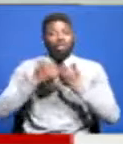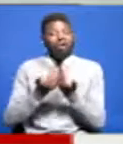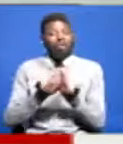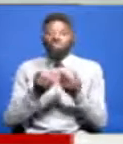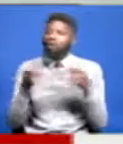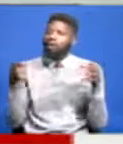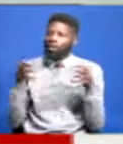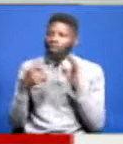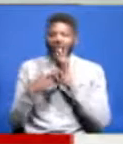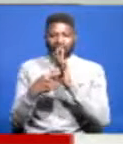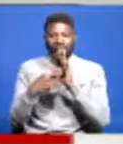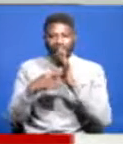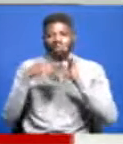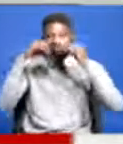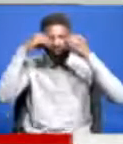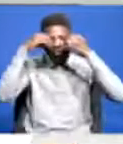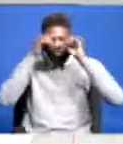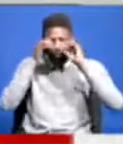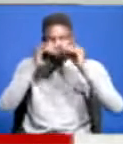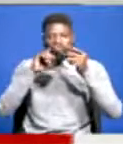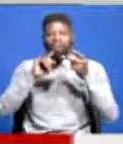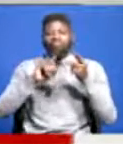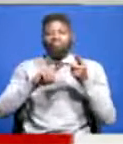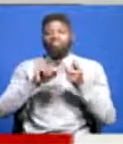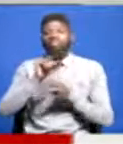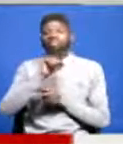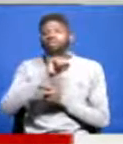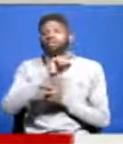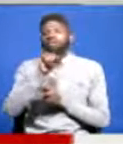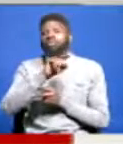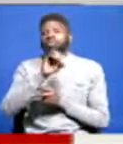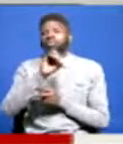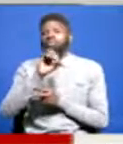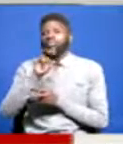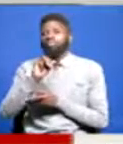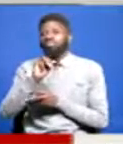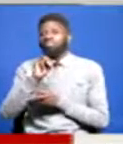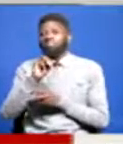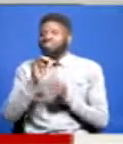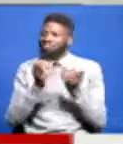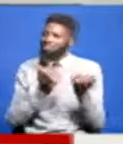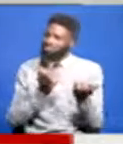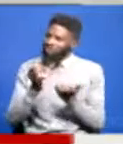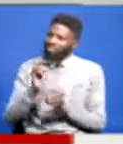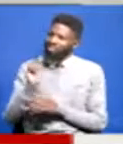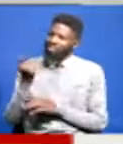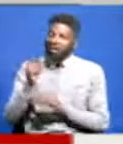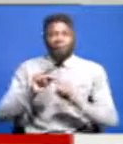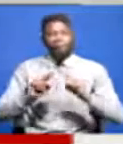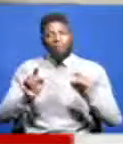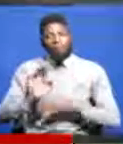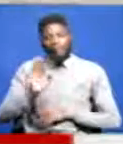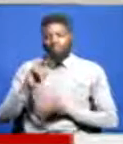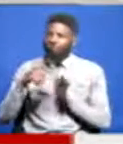companies like Google, Zoom, mm-hmm. That do business in Kenya, but they don't pay a fair share mm-hmm.